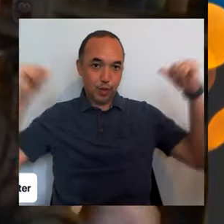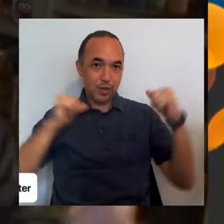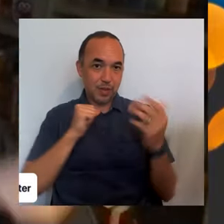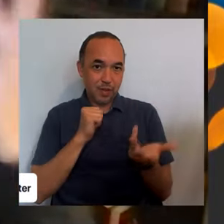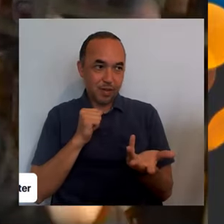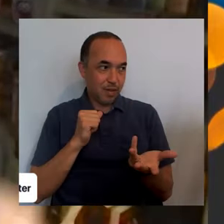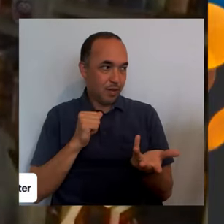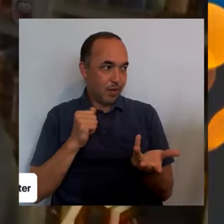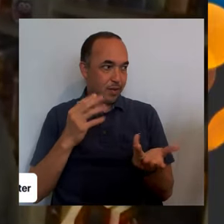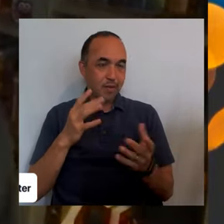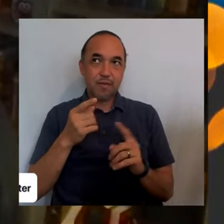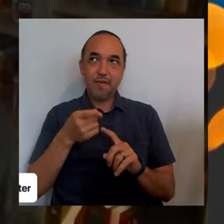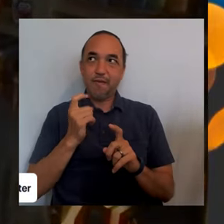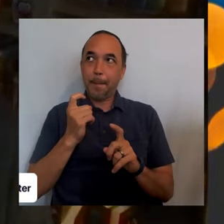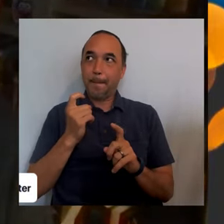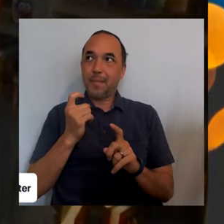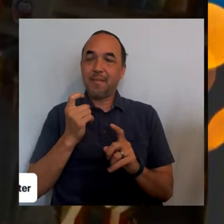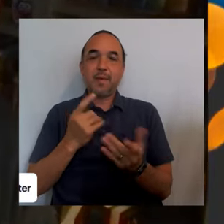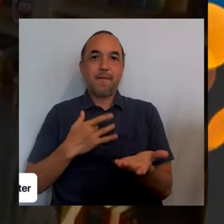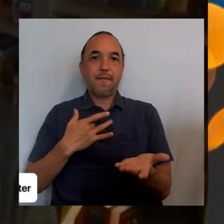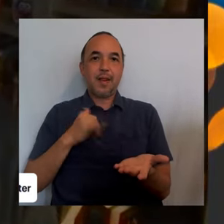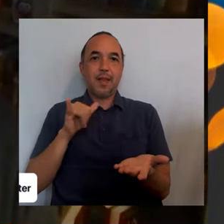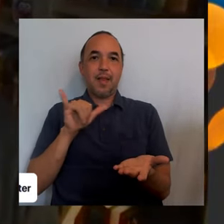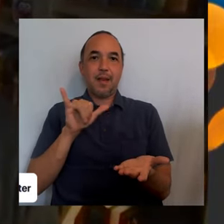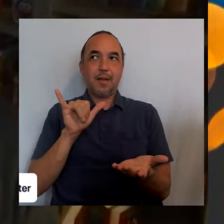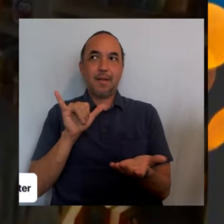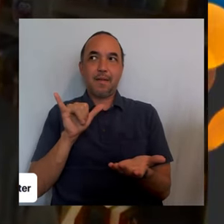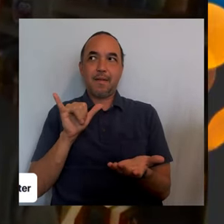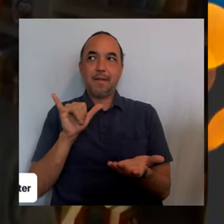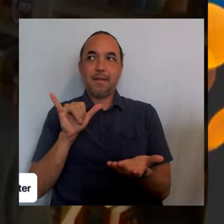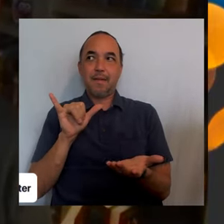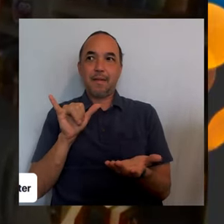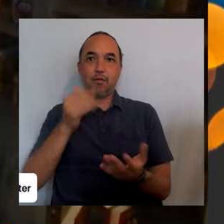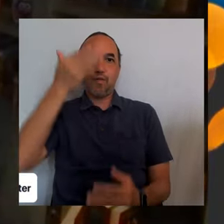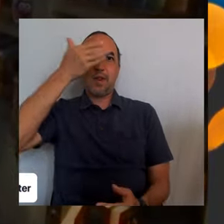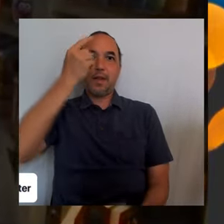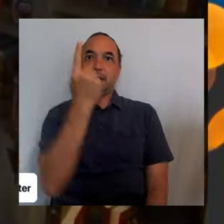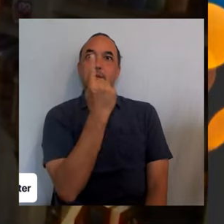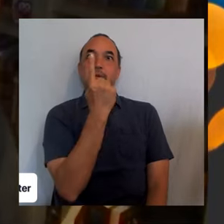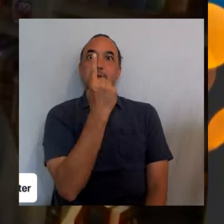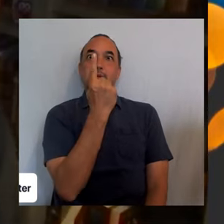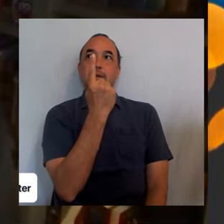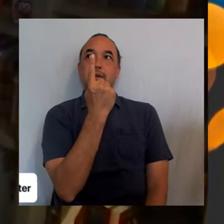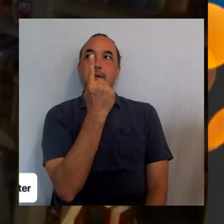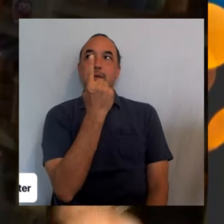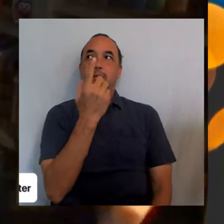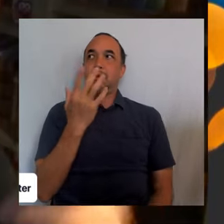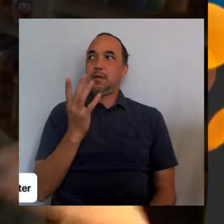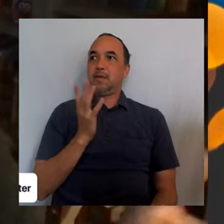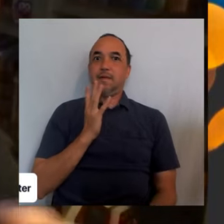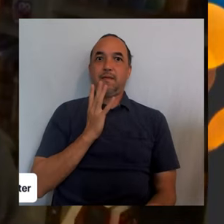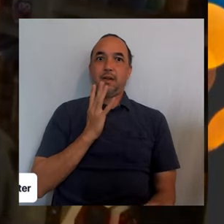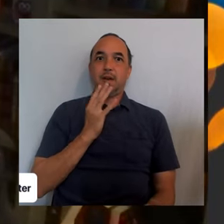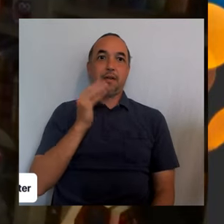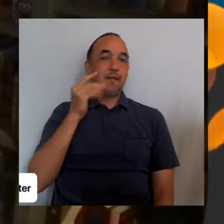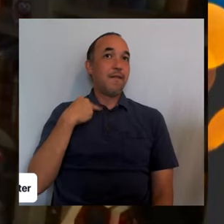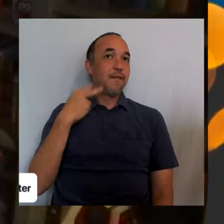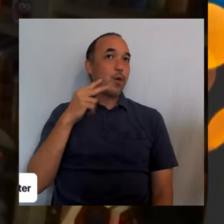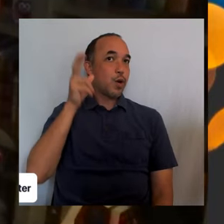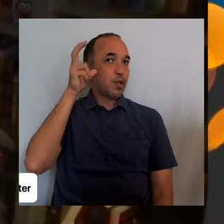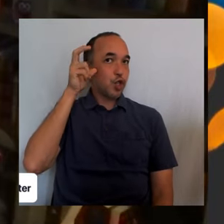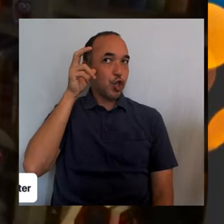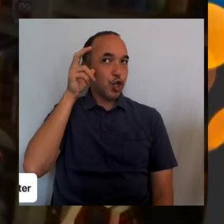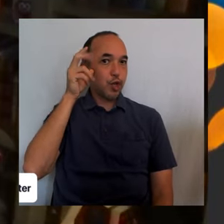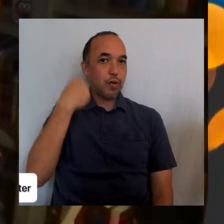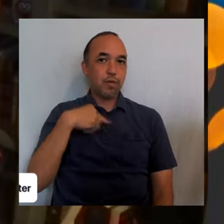so organic, coming right in front of our faces. And we started moving closer to them, and they were getting louder. And at this